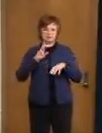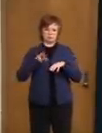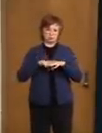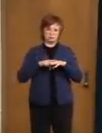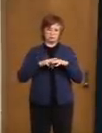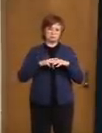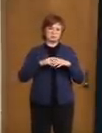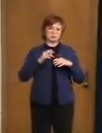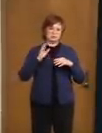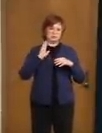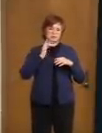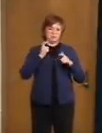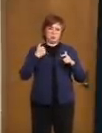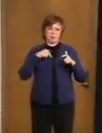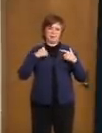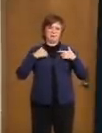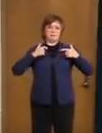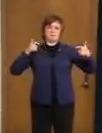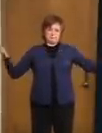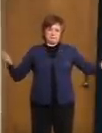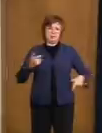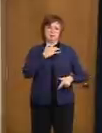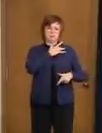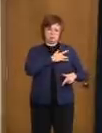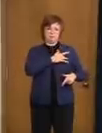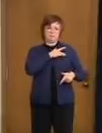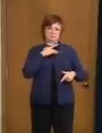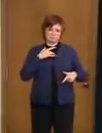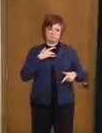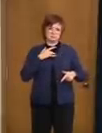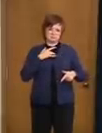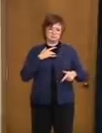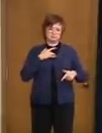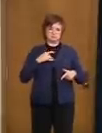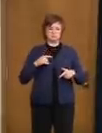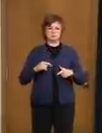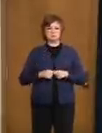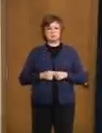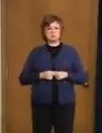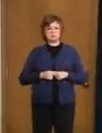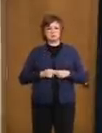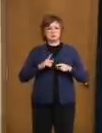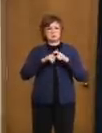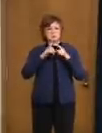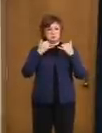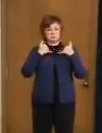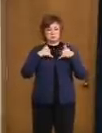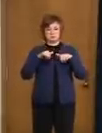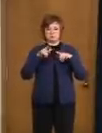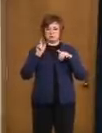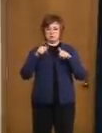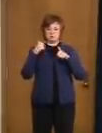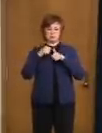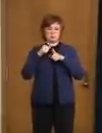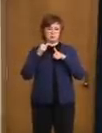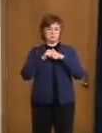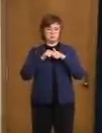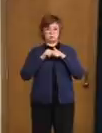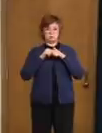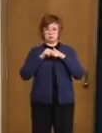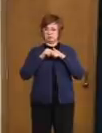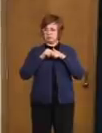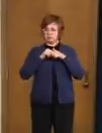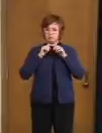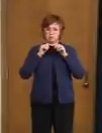province. But, it is a province where, our individual actions done by everyone, we respond very quickly